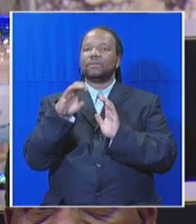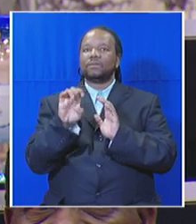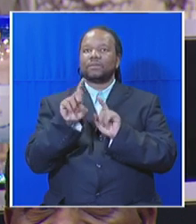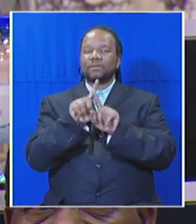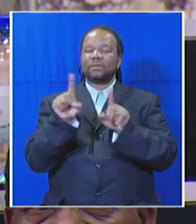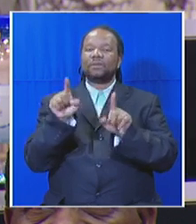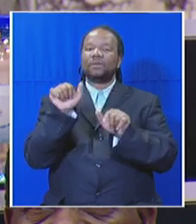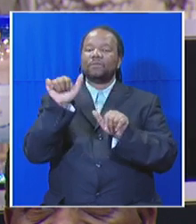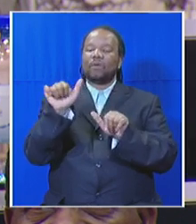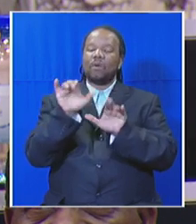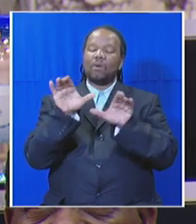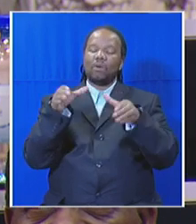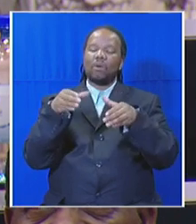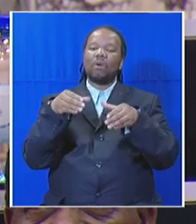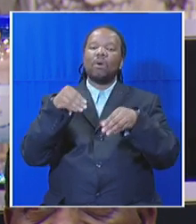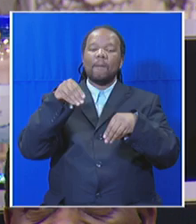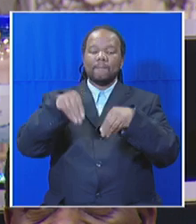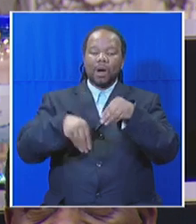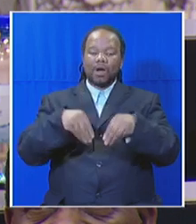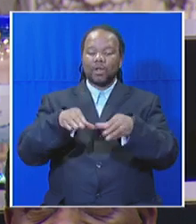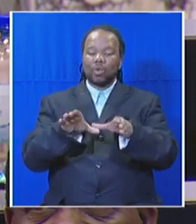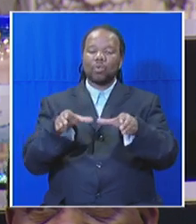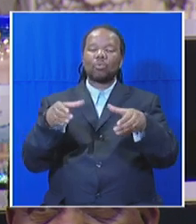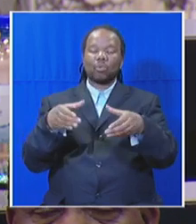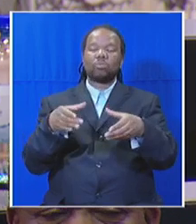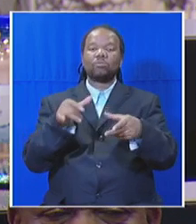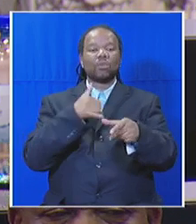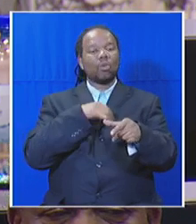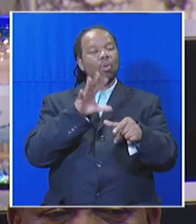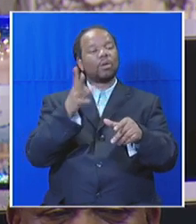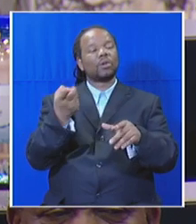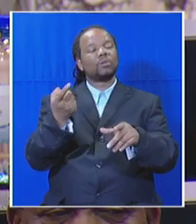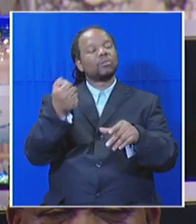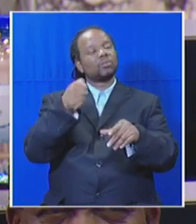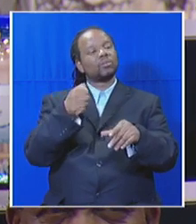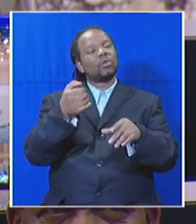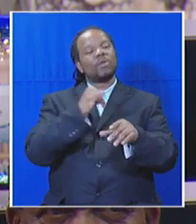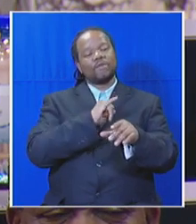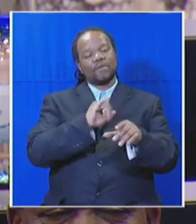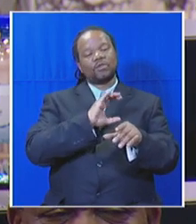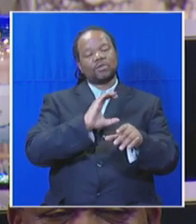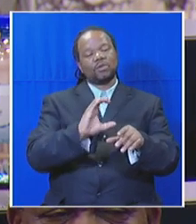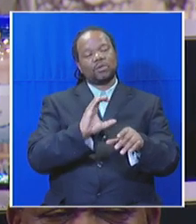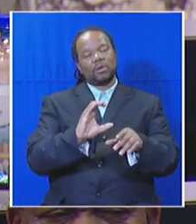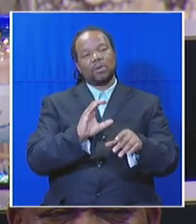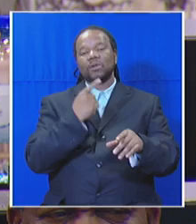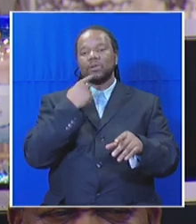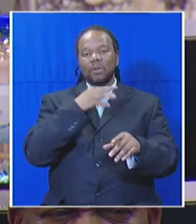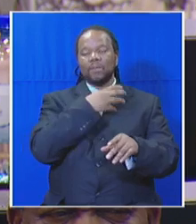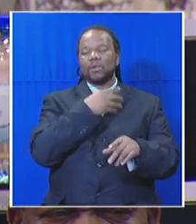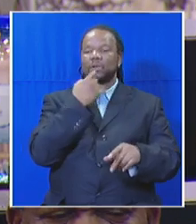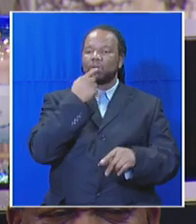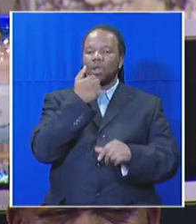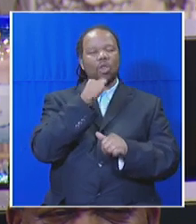mining groups who have been prepared to invest in South Africa. What kind of signal does this send